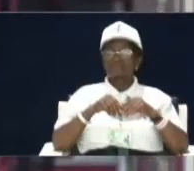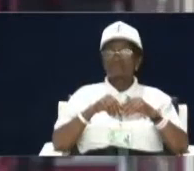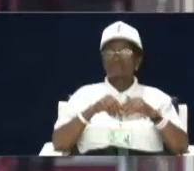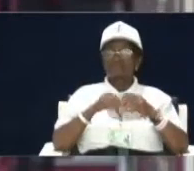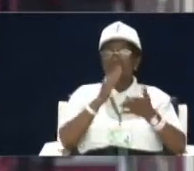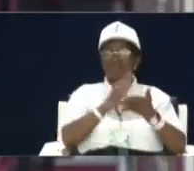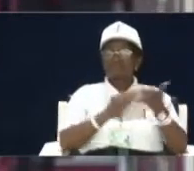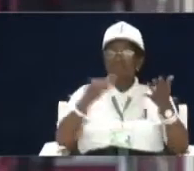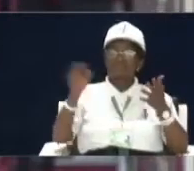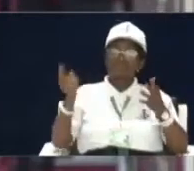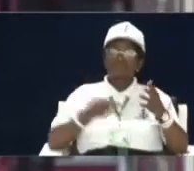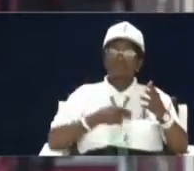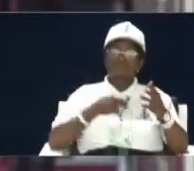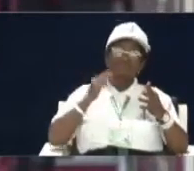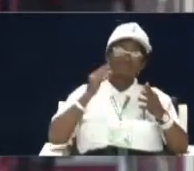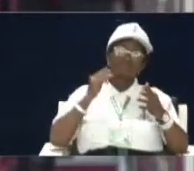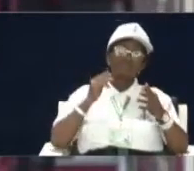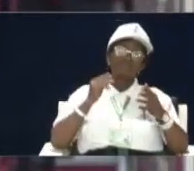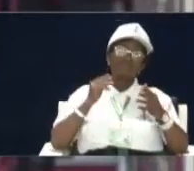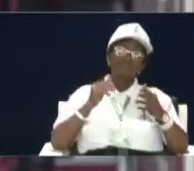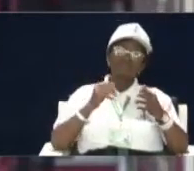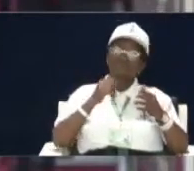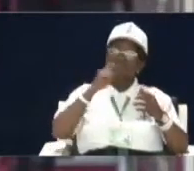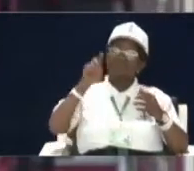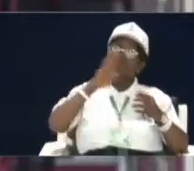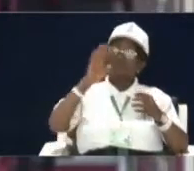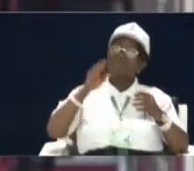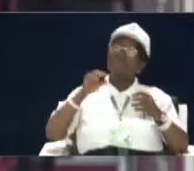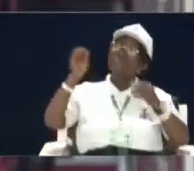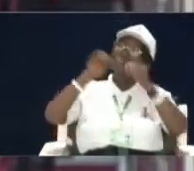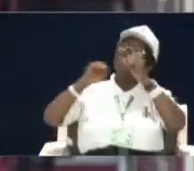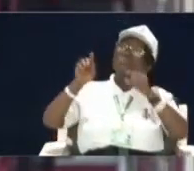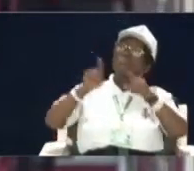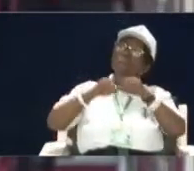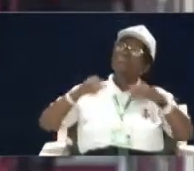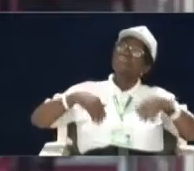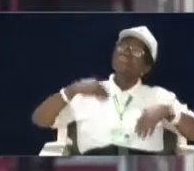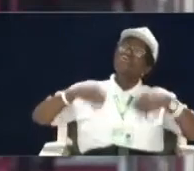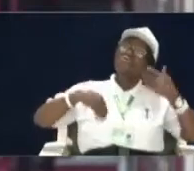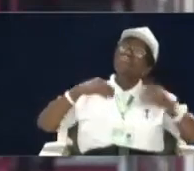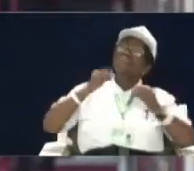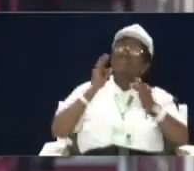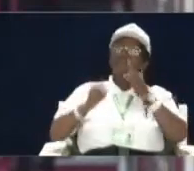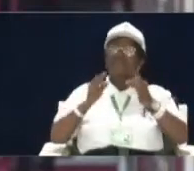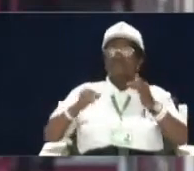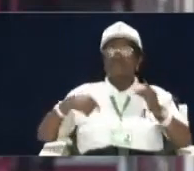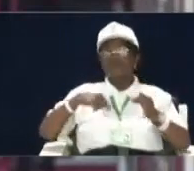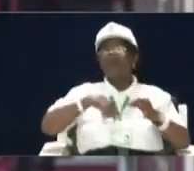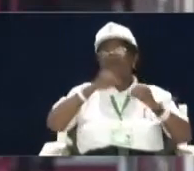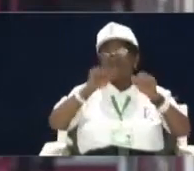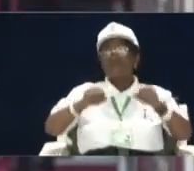Some of us will be, so happy if we can just get one